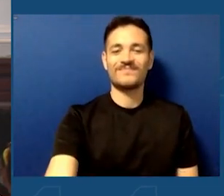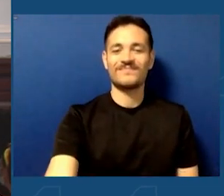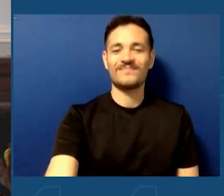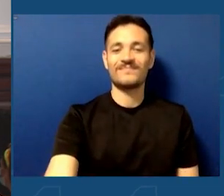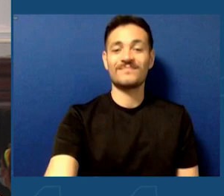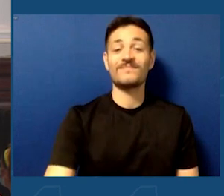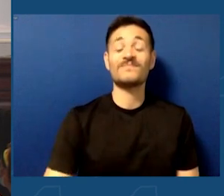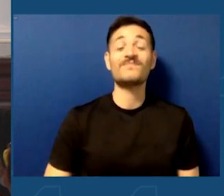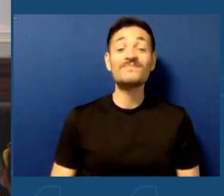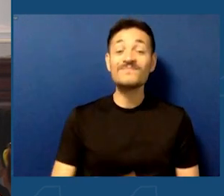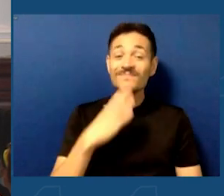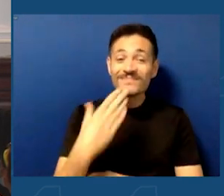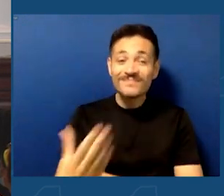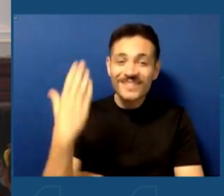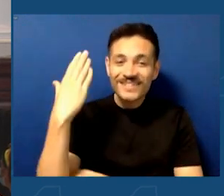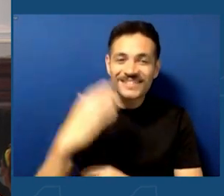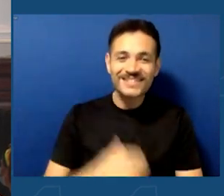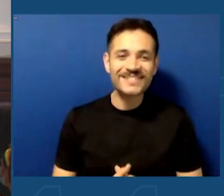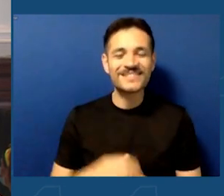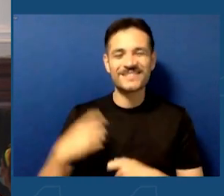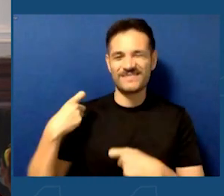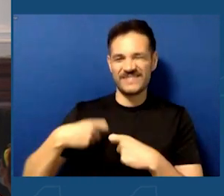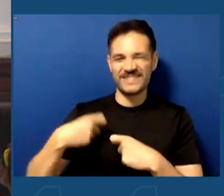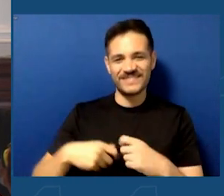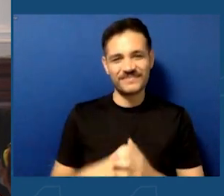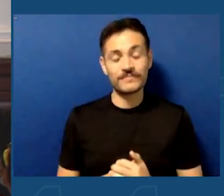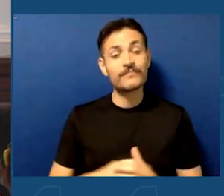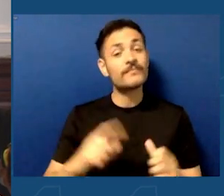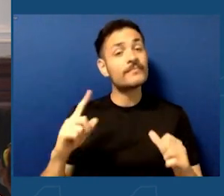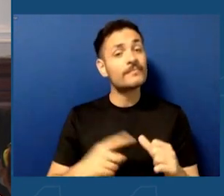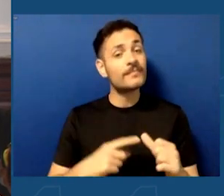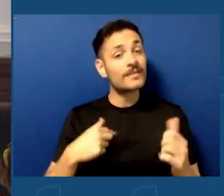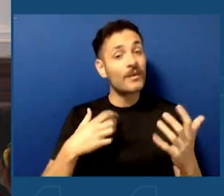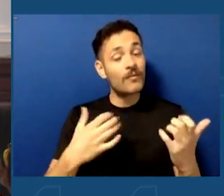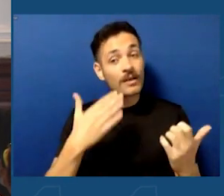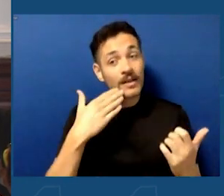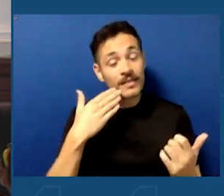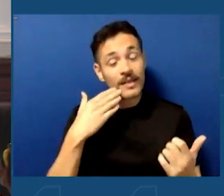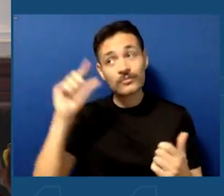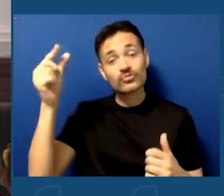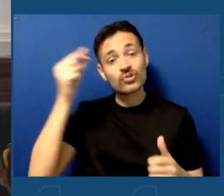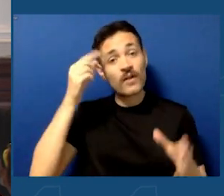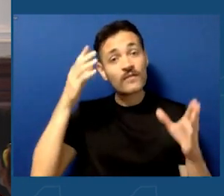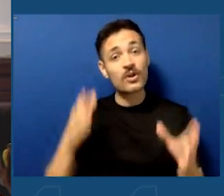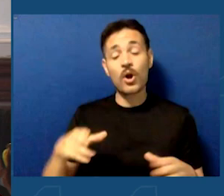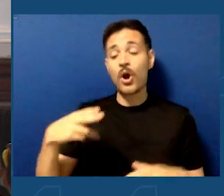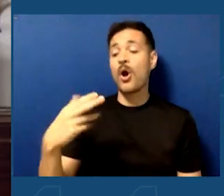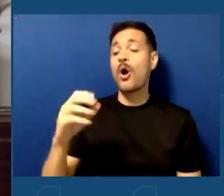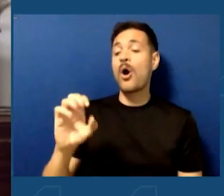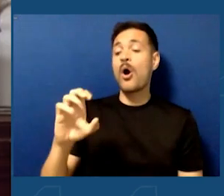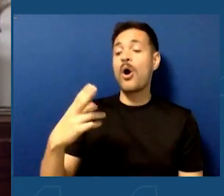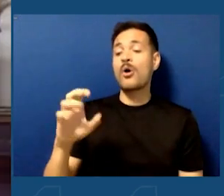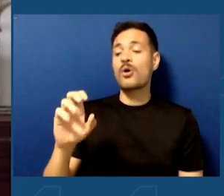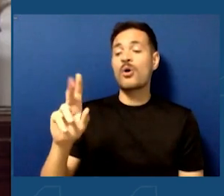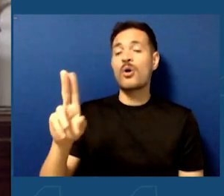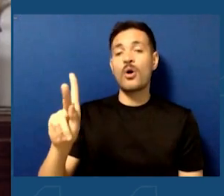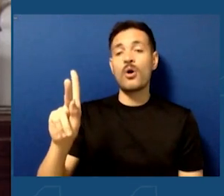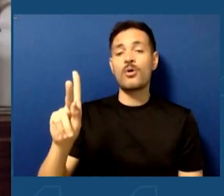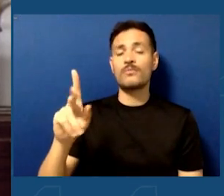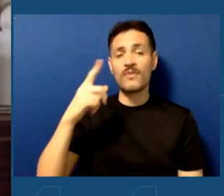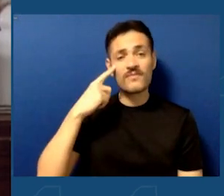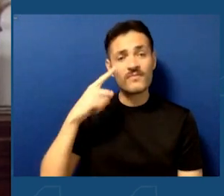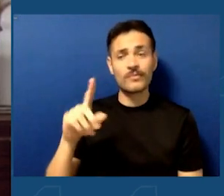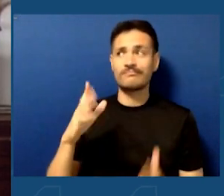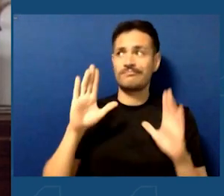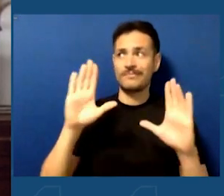Buenos dias. First, I want to thank Governor Hochul. just for the extraordinary support that you've shown for the people of